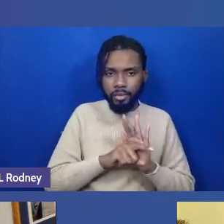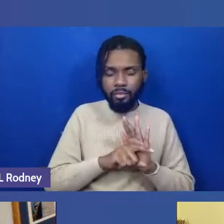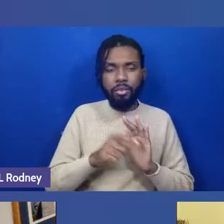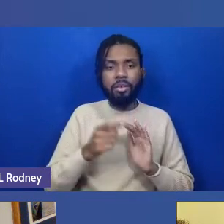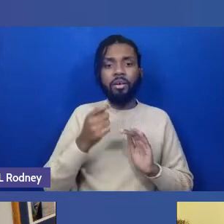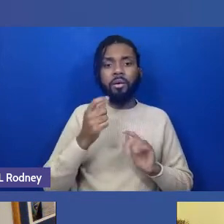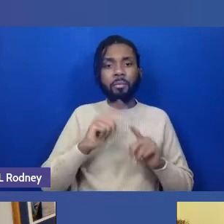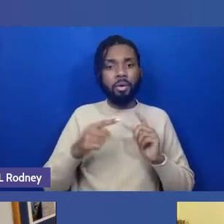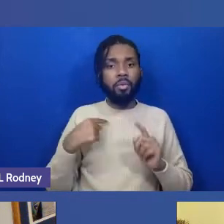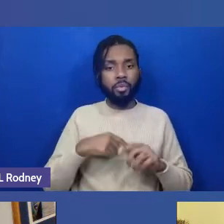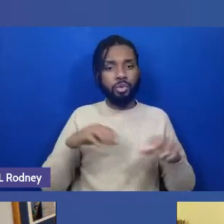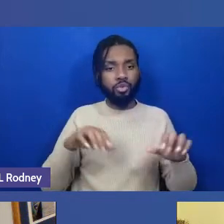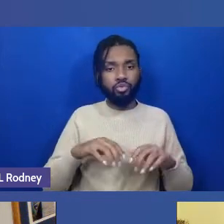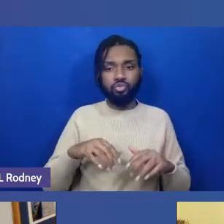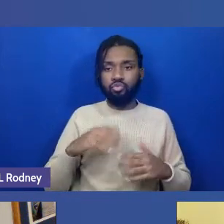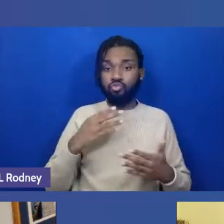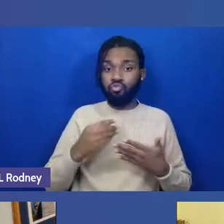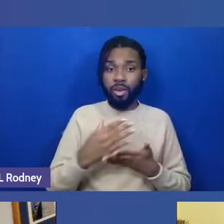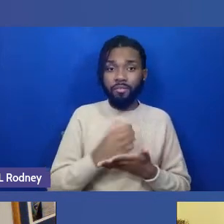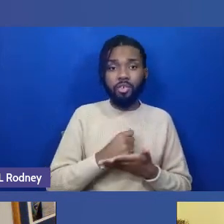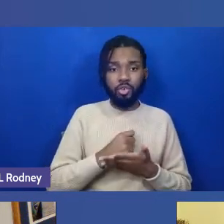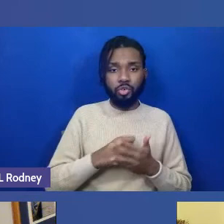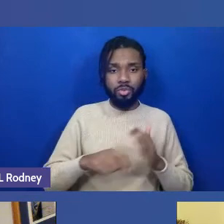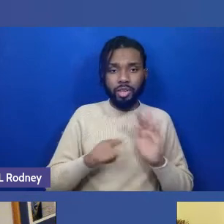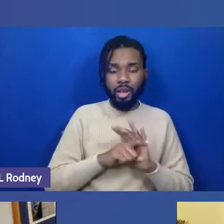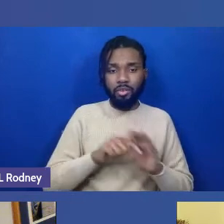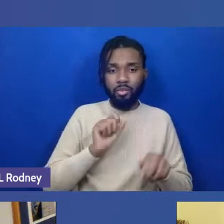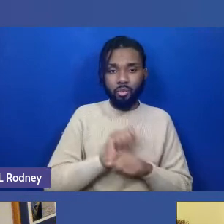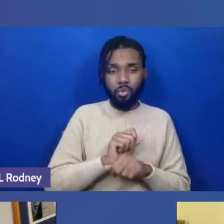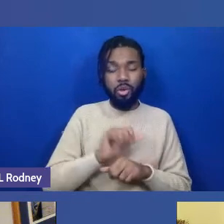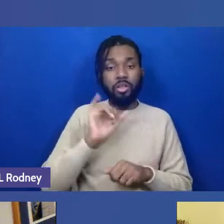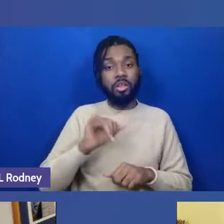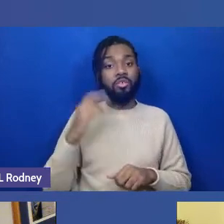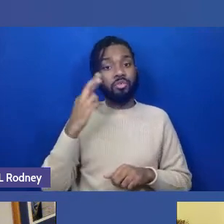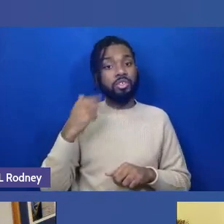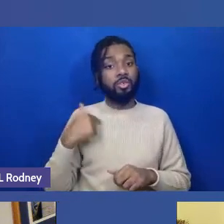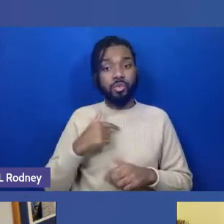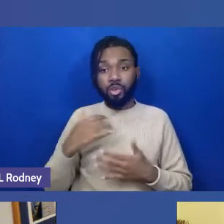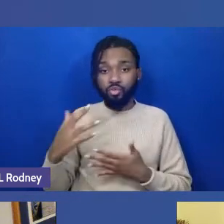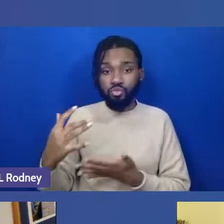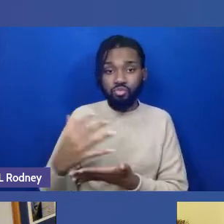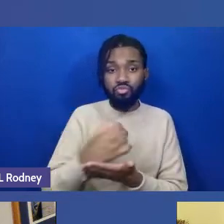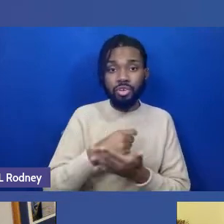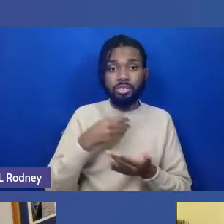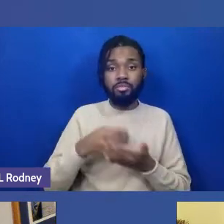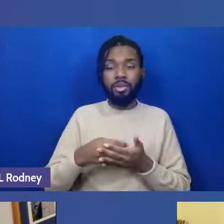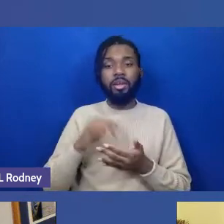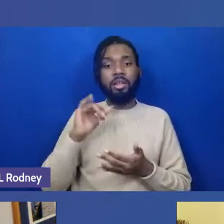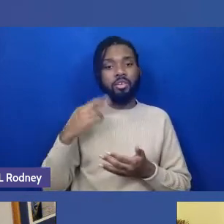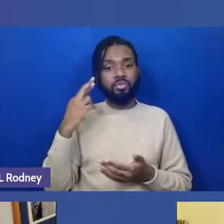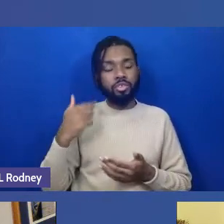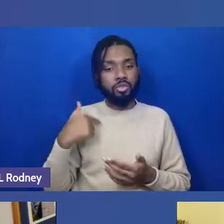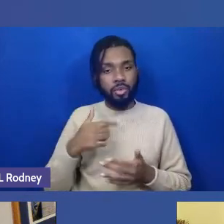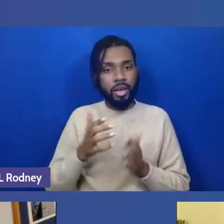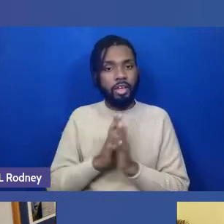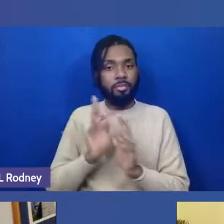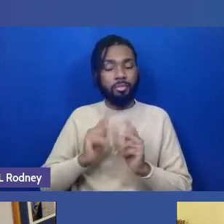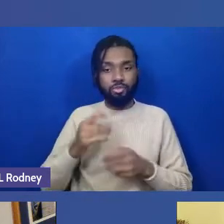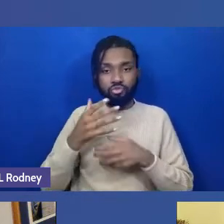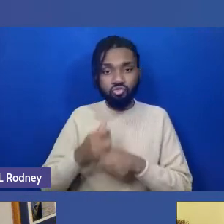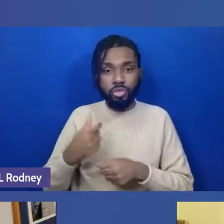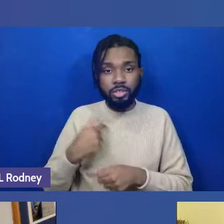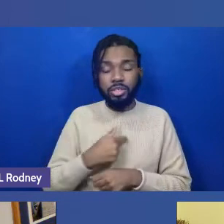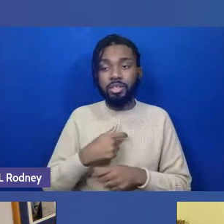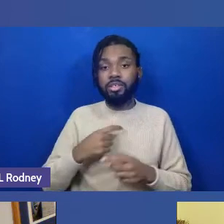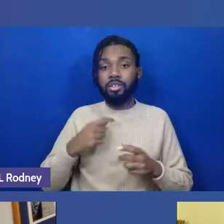work. That's why we raise money. That's why we ask patrons to trust us and donate money. That's why we exist